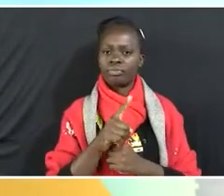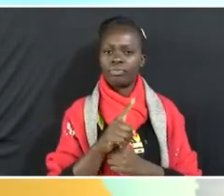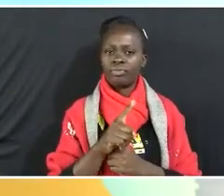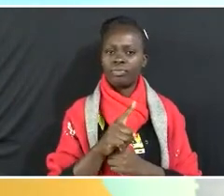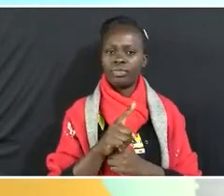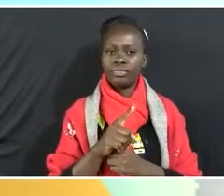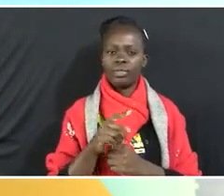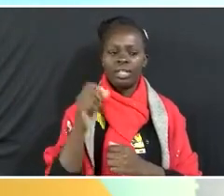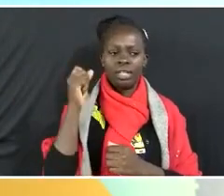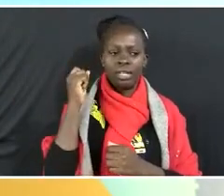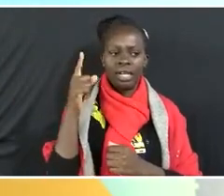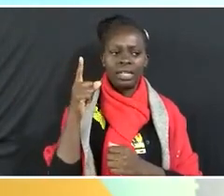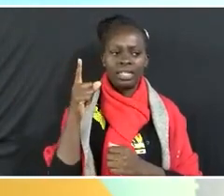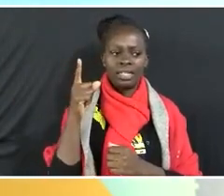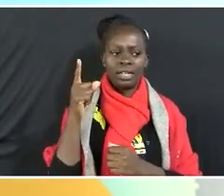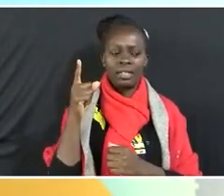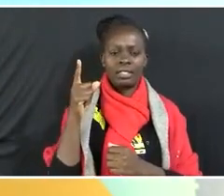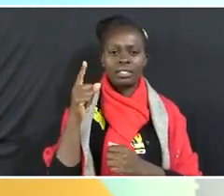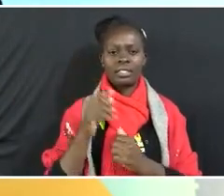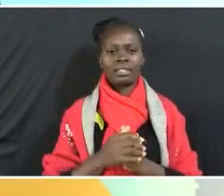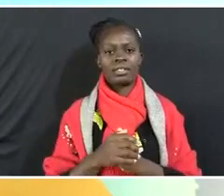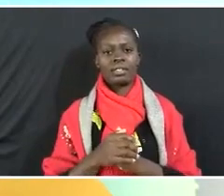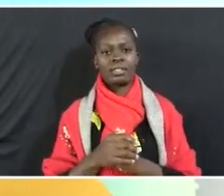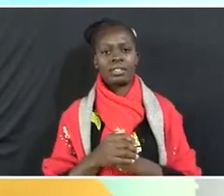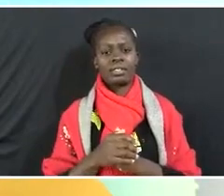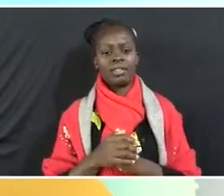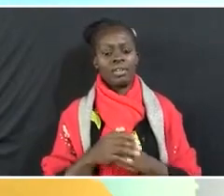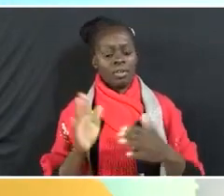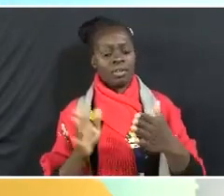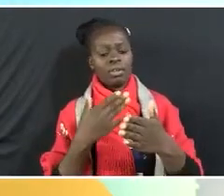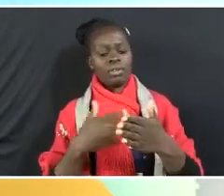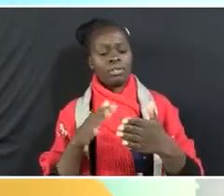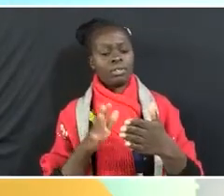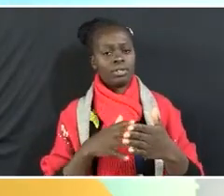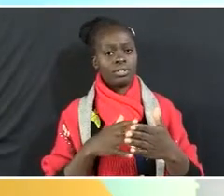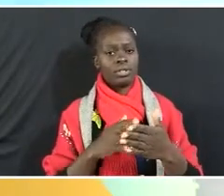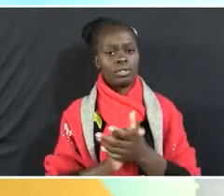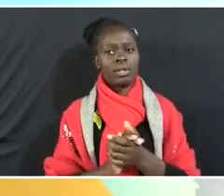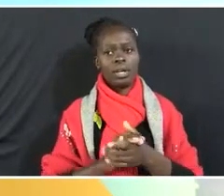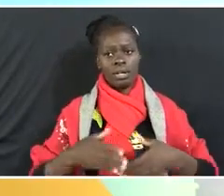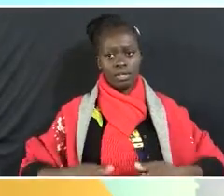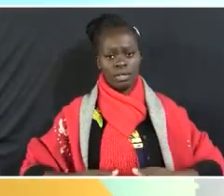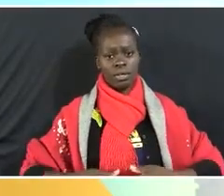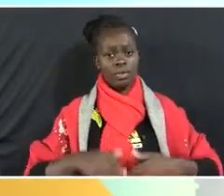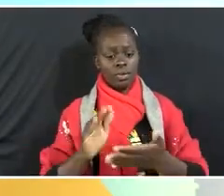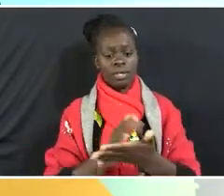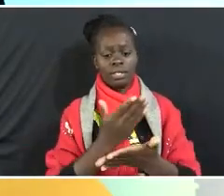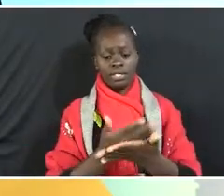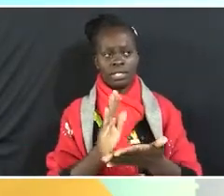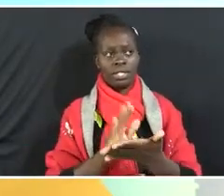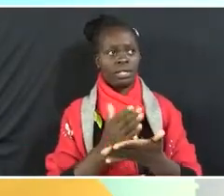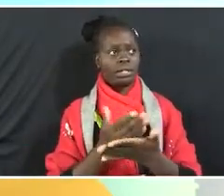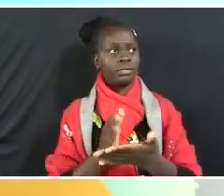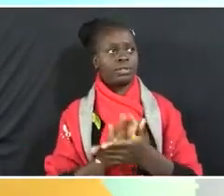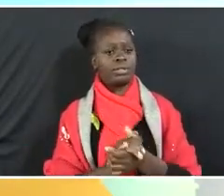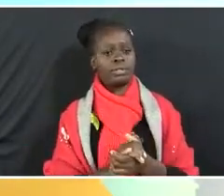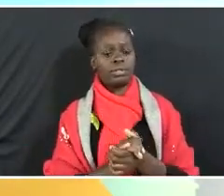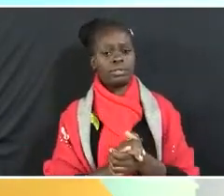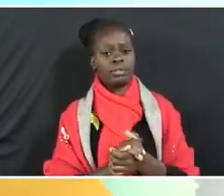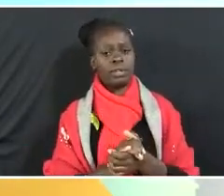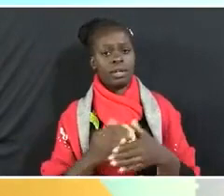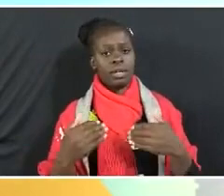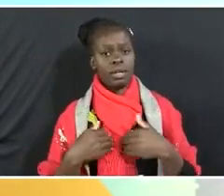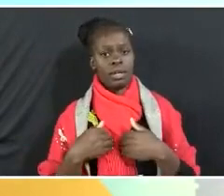given. There is a poster that the ambassadors shared with me. The original poster that they'd done for the